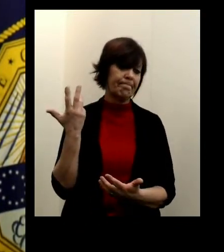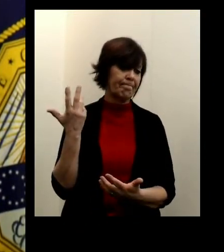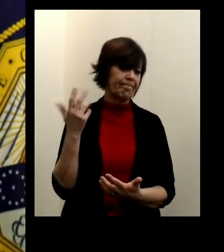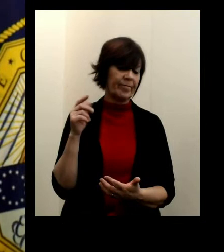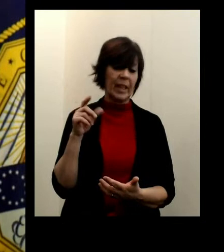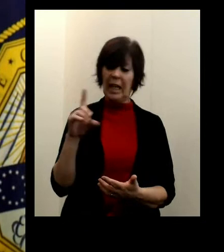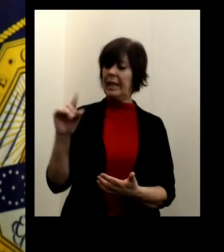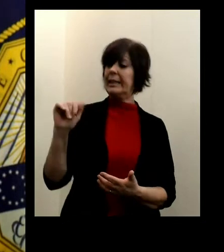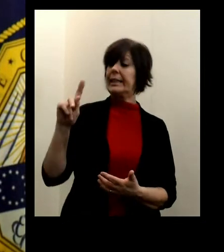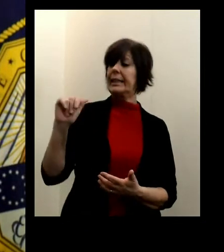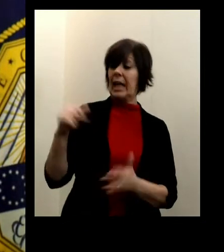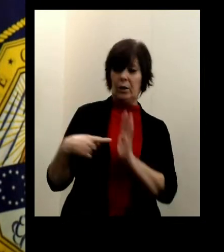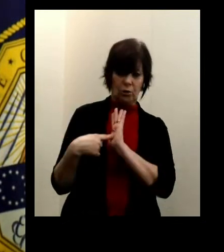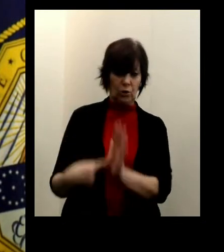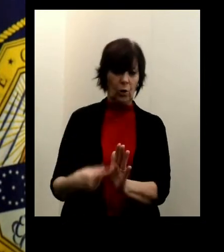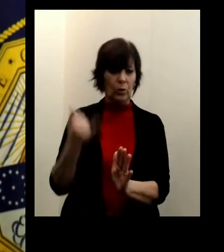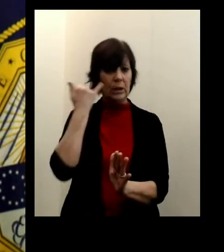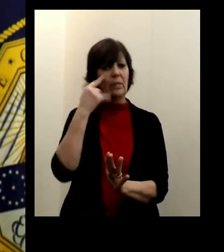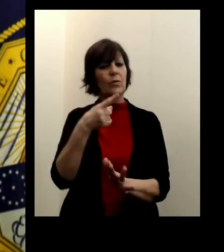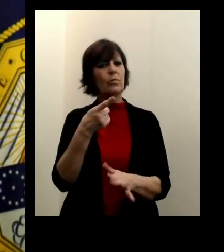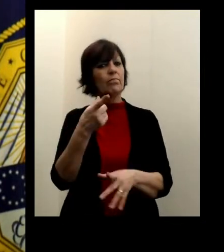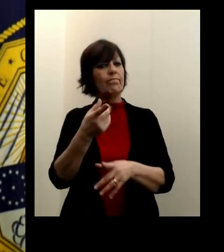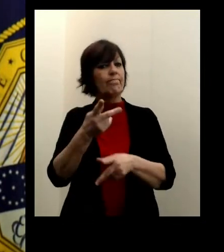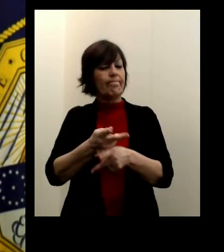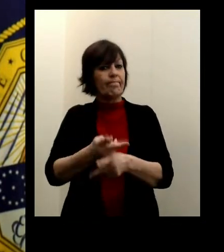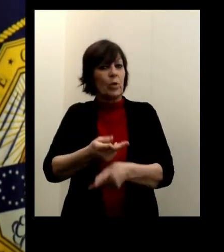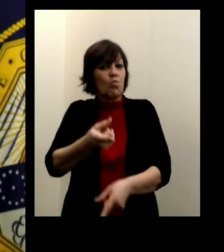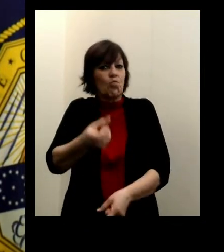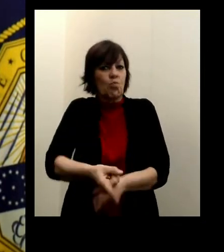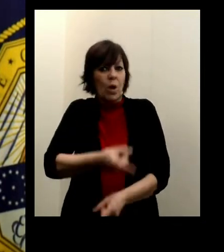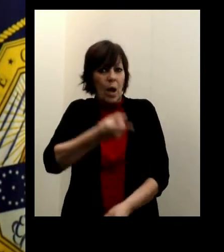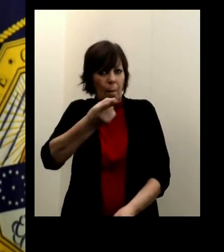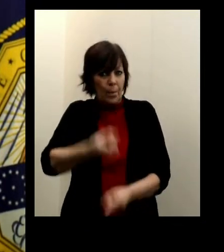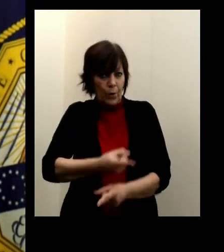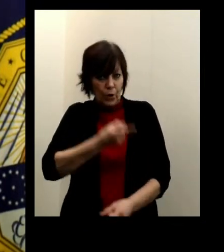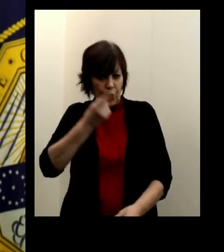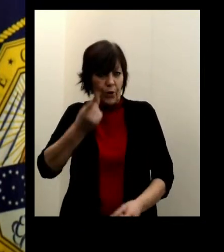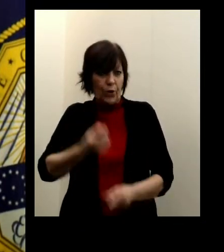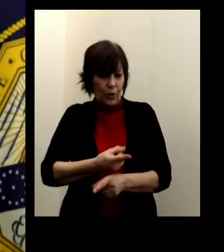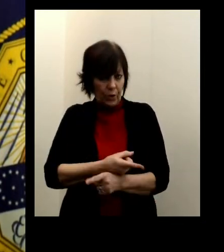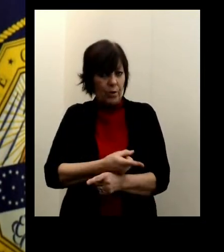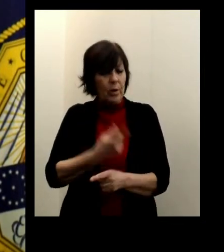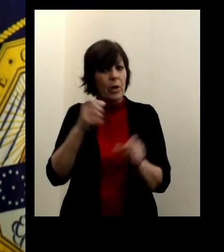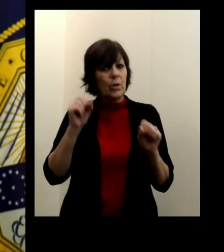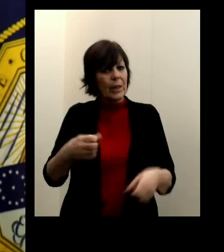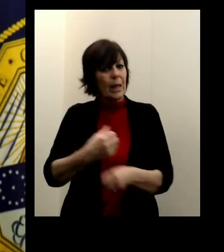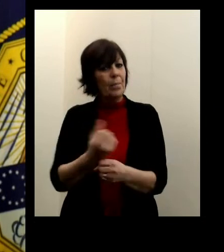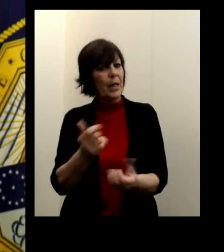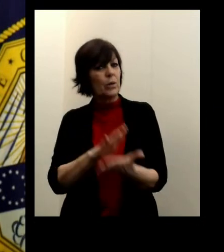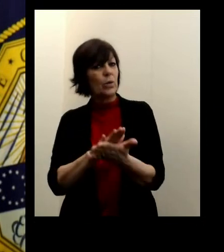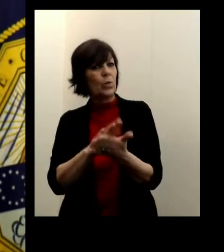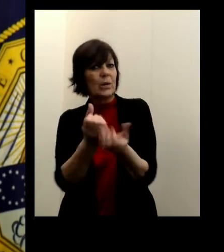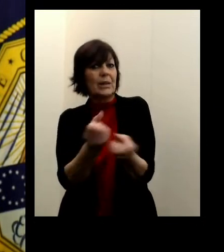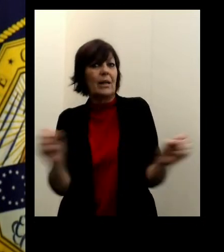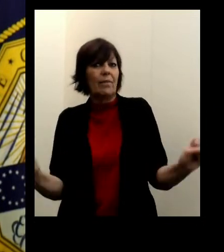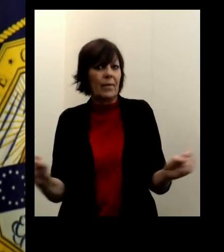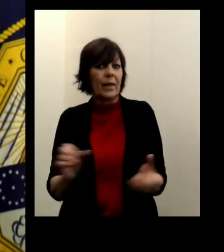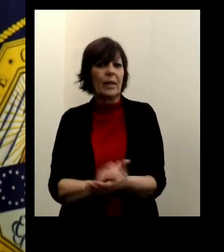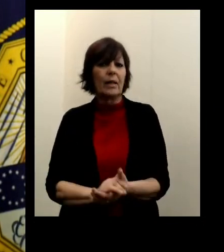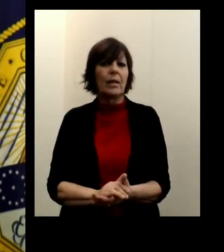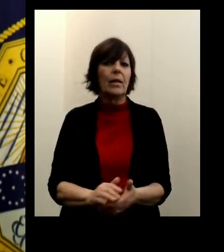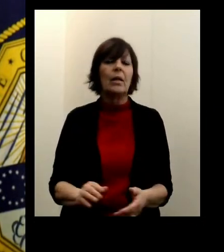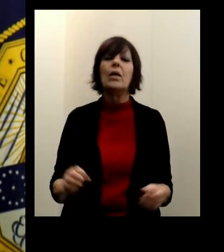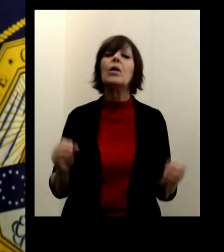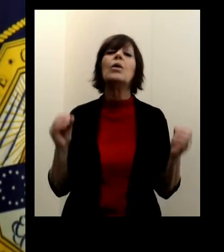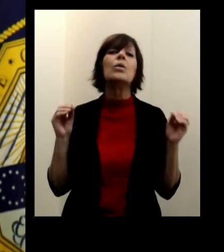data shows that if it's done properly, that's the thing, if it's done properly, you could make the school environment safe.